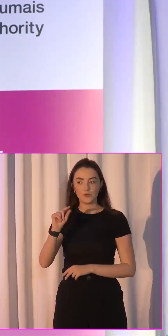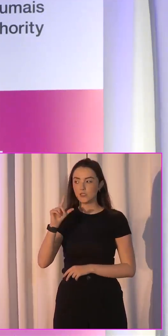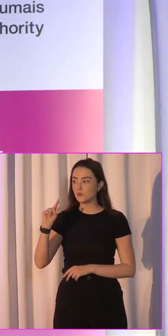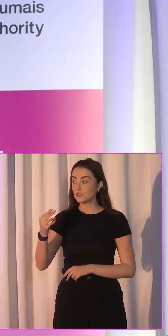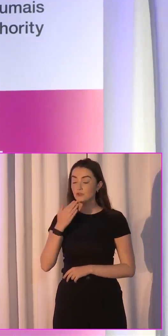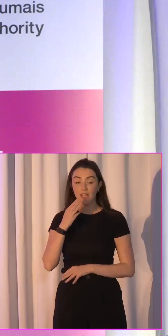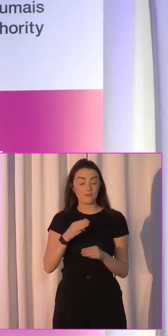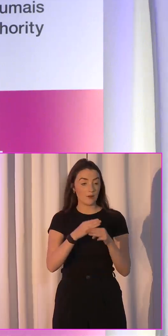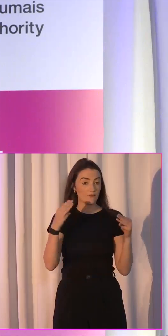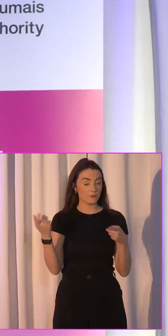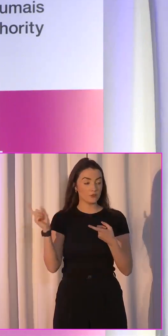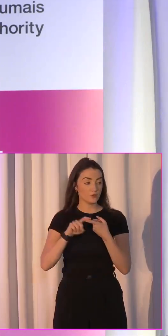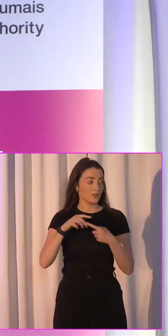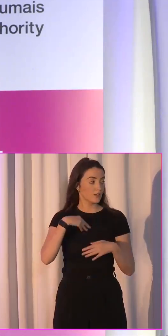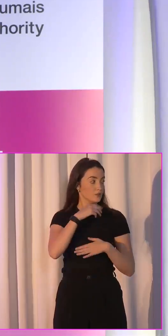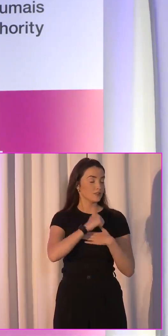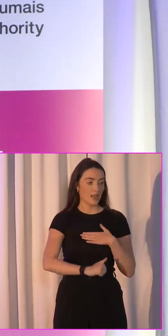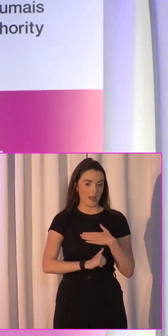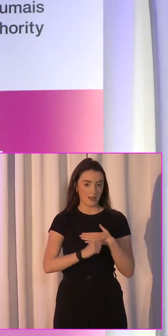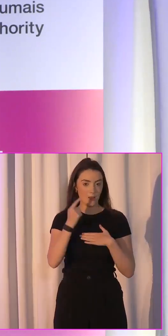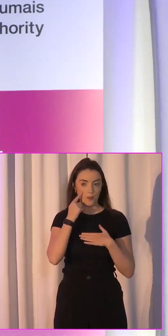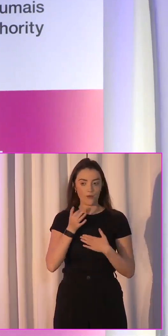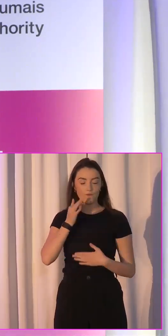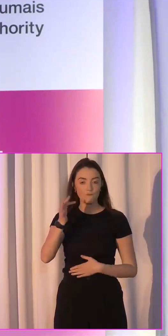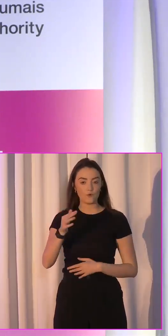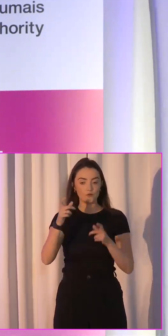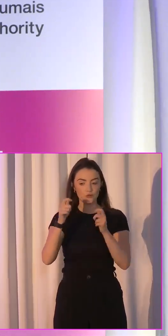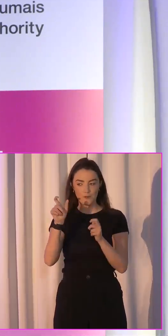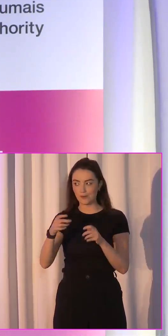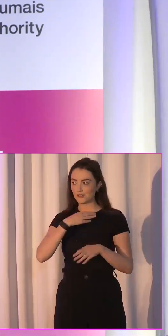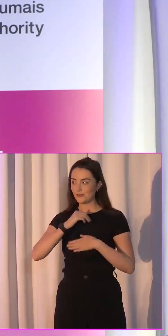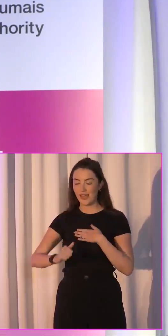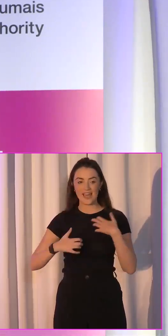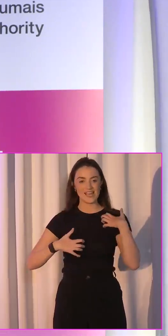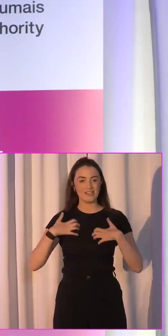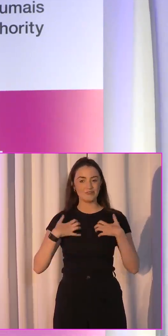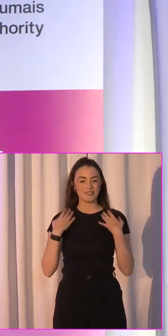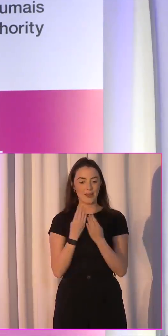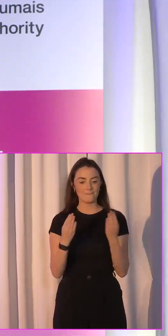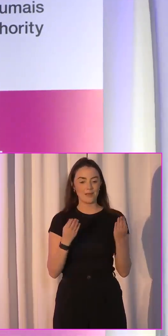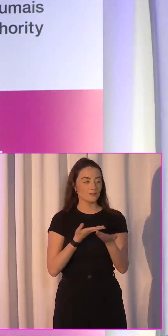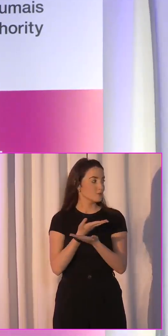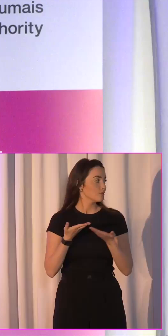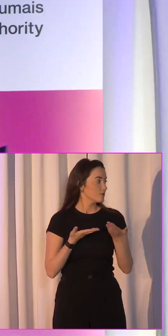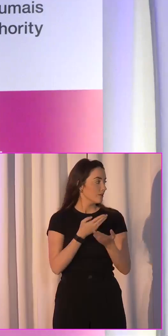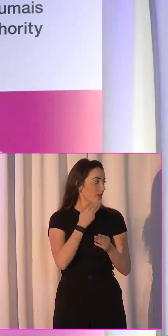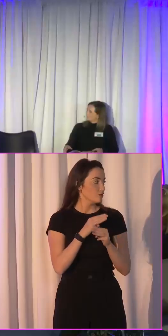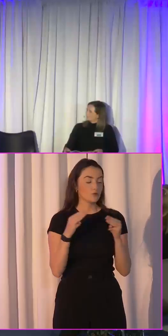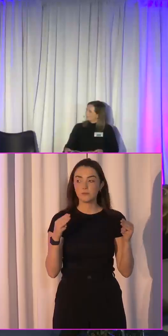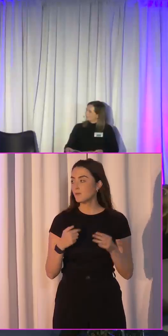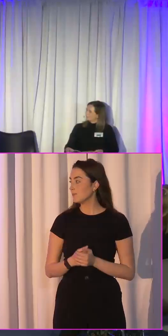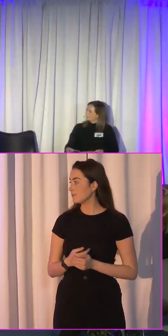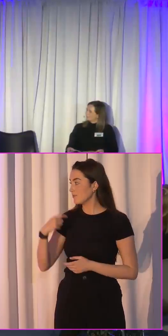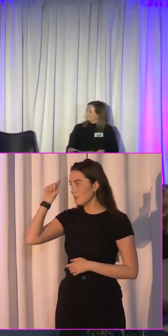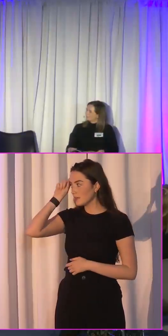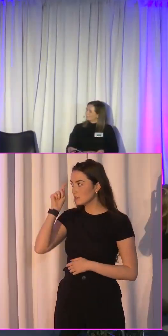much for joining us today, Adam, and looking forward to you chairing this very interesting panel discussion. Thank you so much. And I think we're just